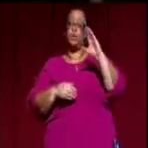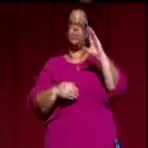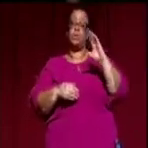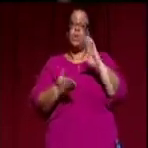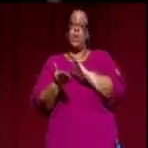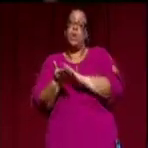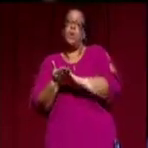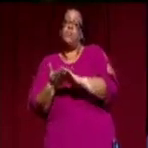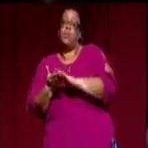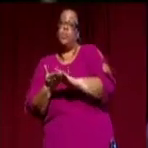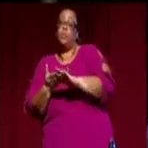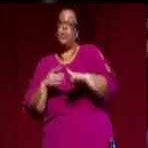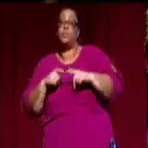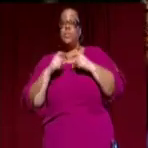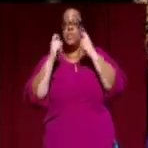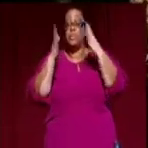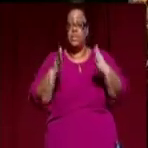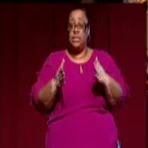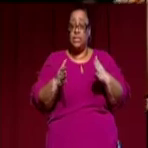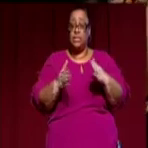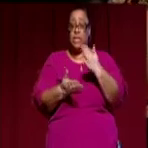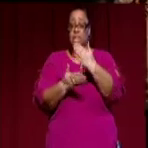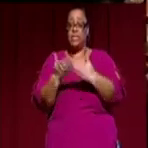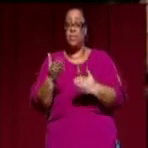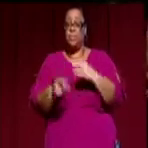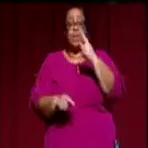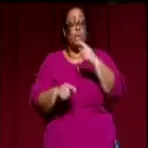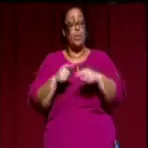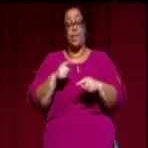remission of sin is something that we cannot do.